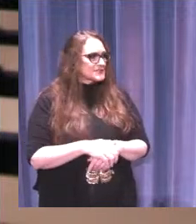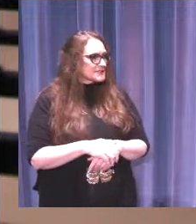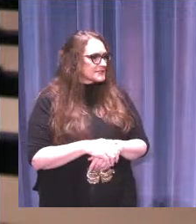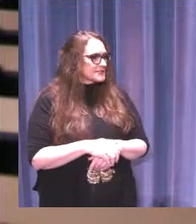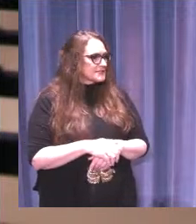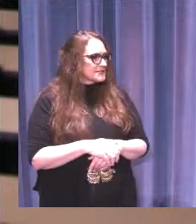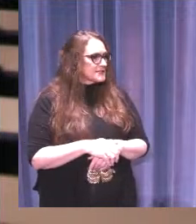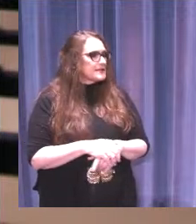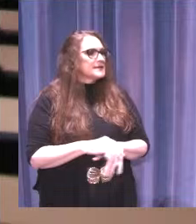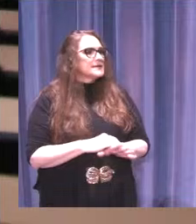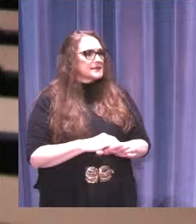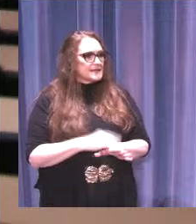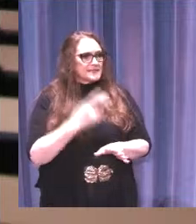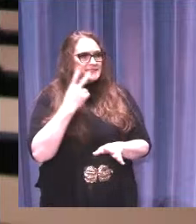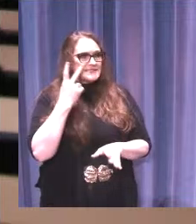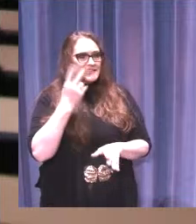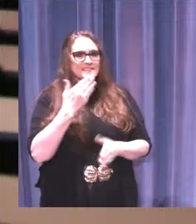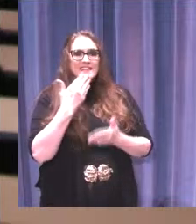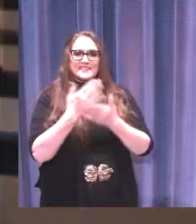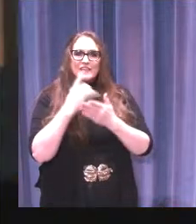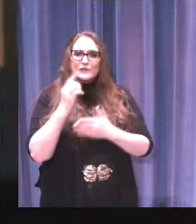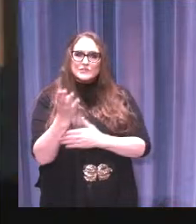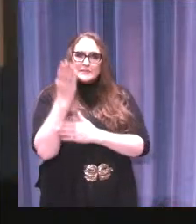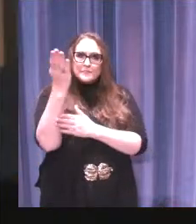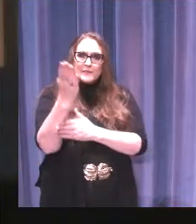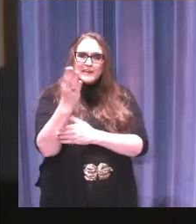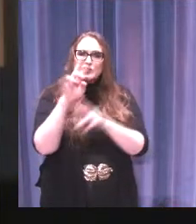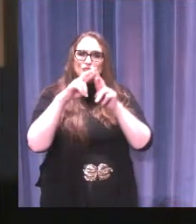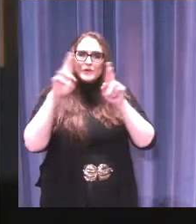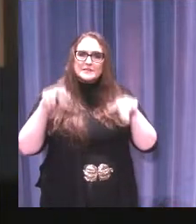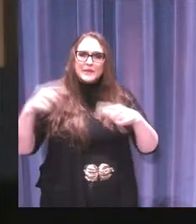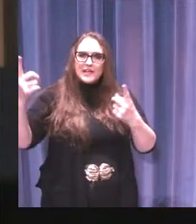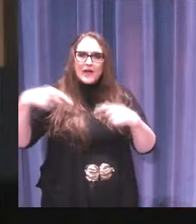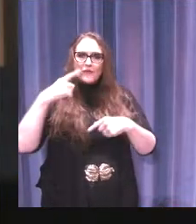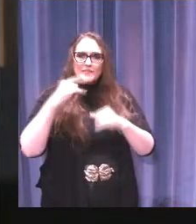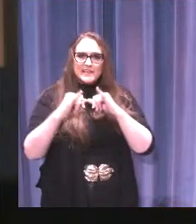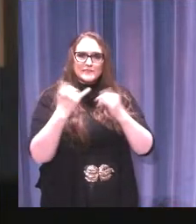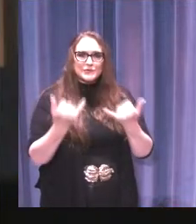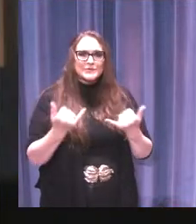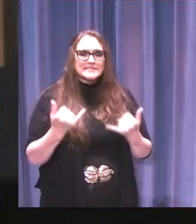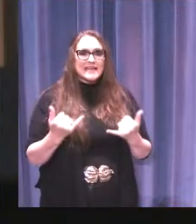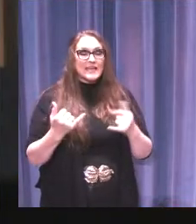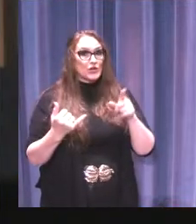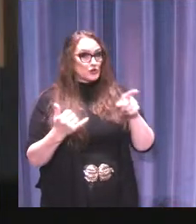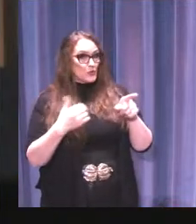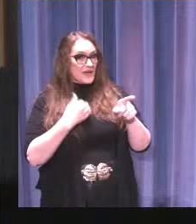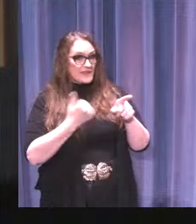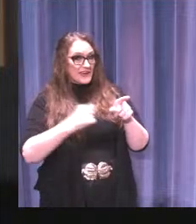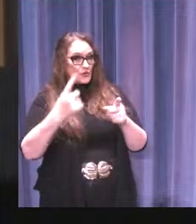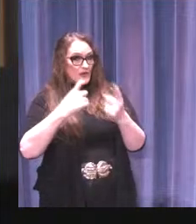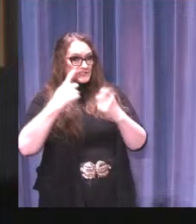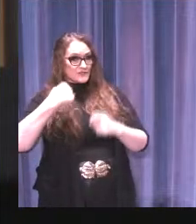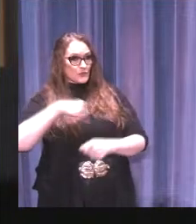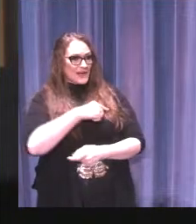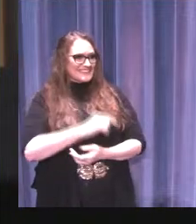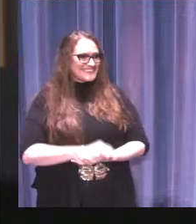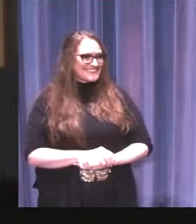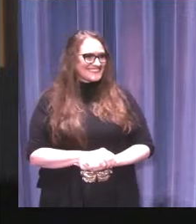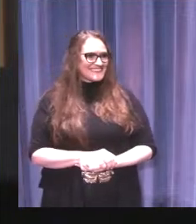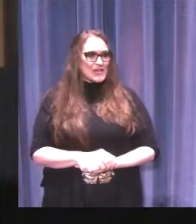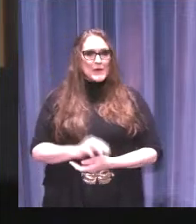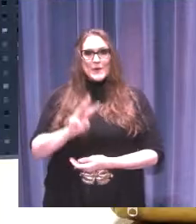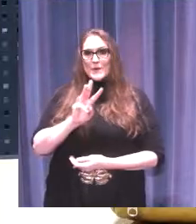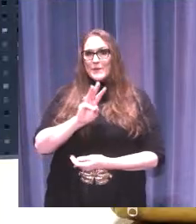none. Thank you for submitting your resume and coming in for the interview today. Do you have any questions for us?